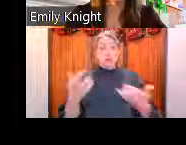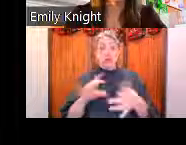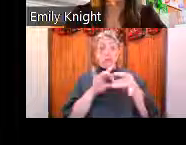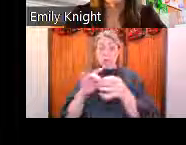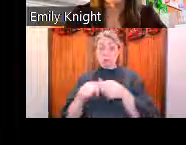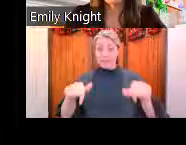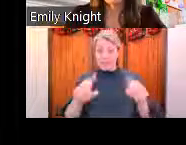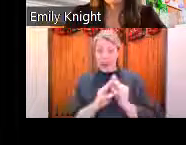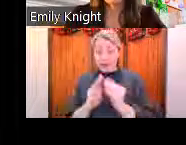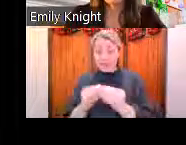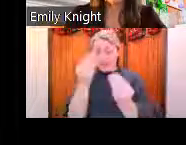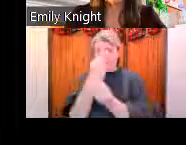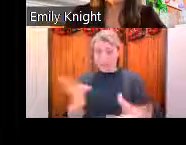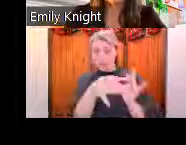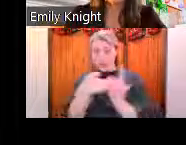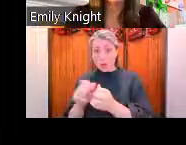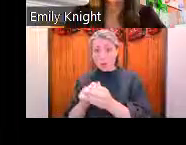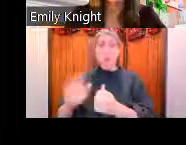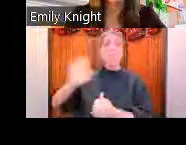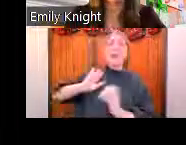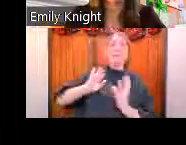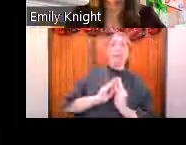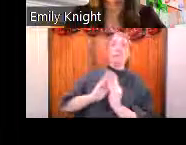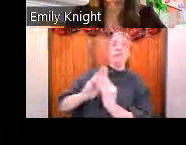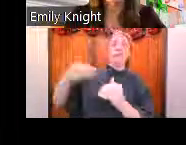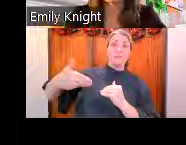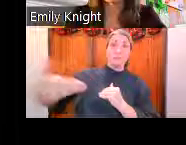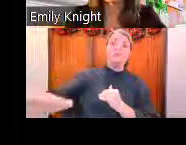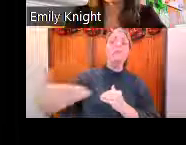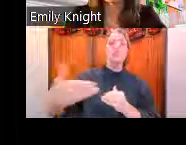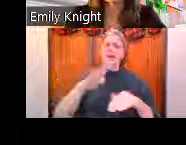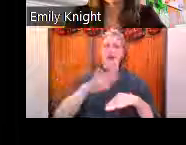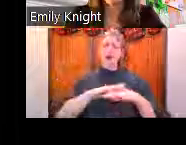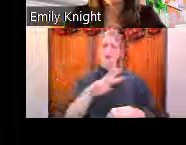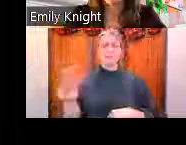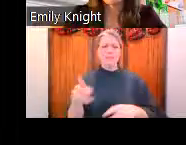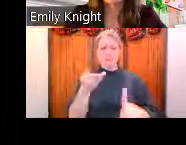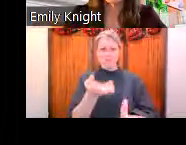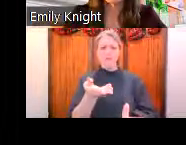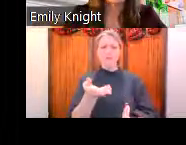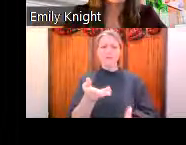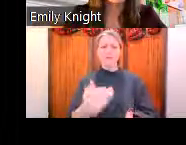as information from past conferences that you can access on our website.